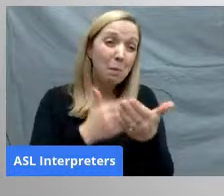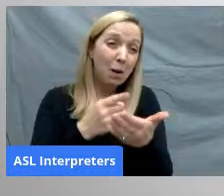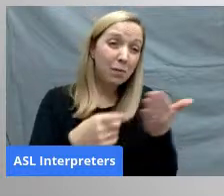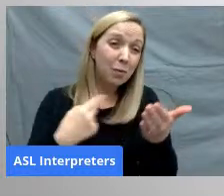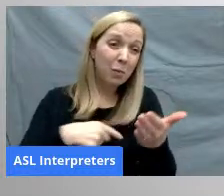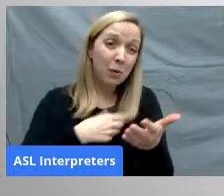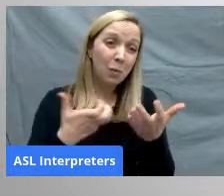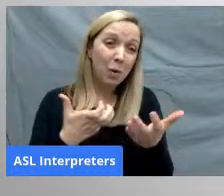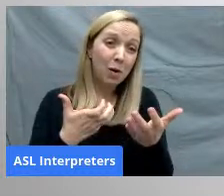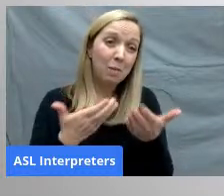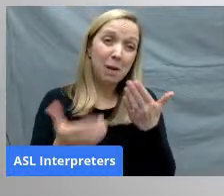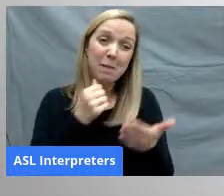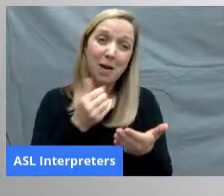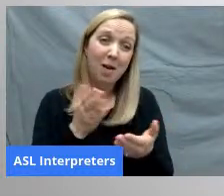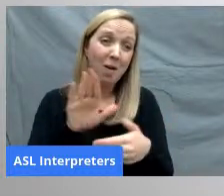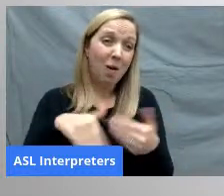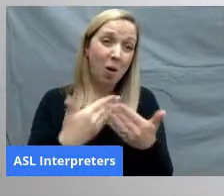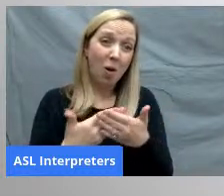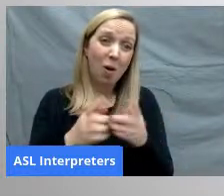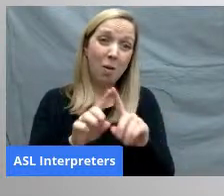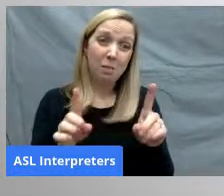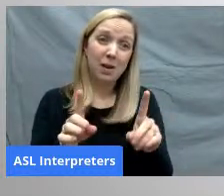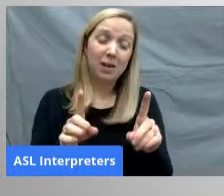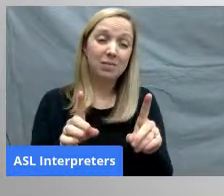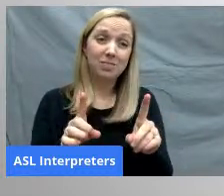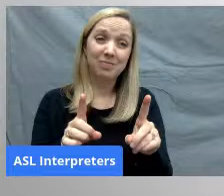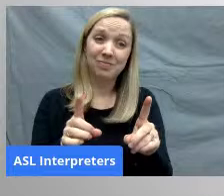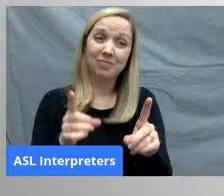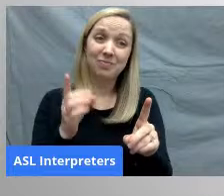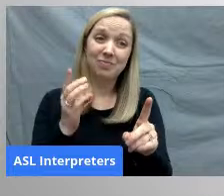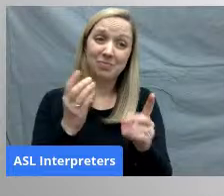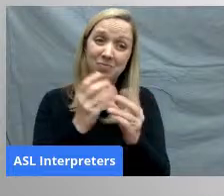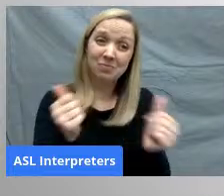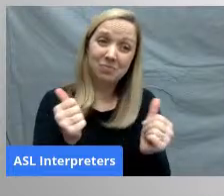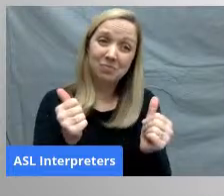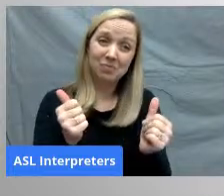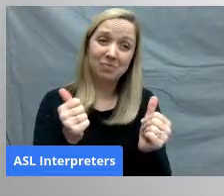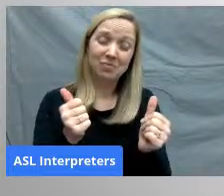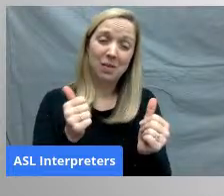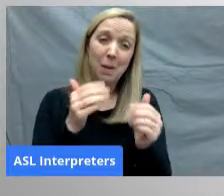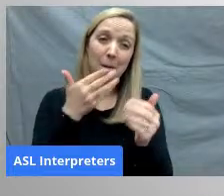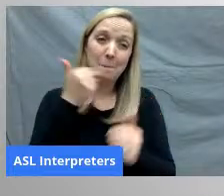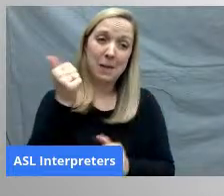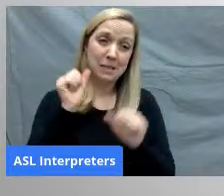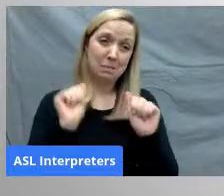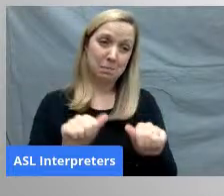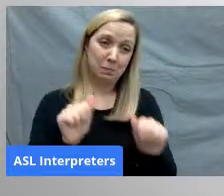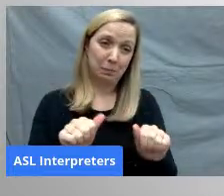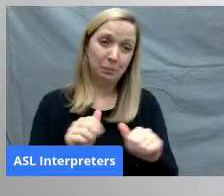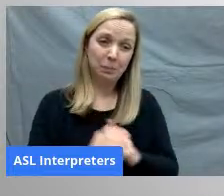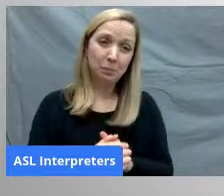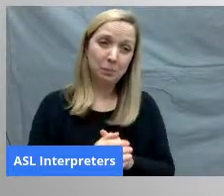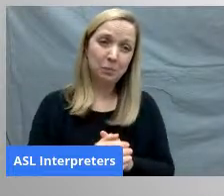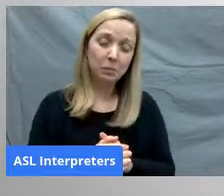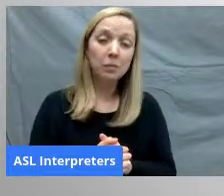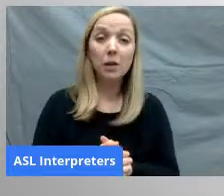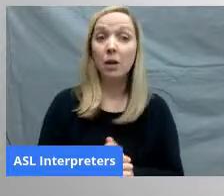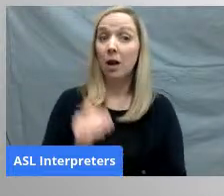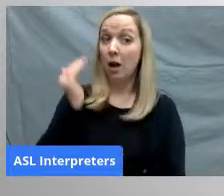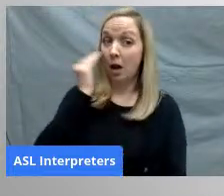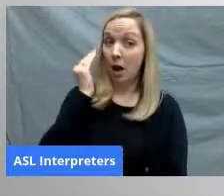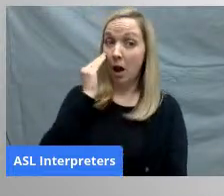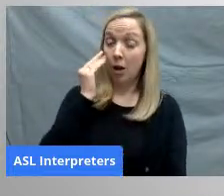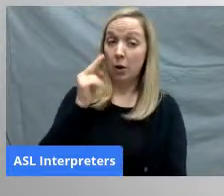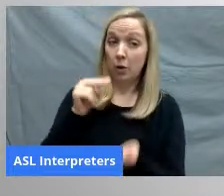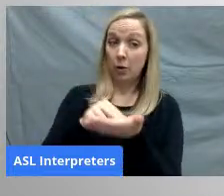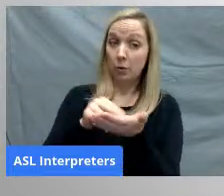And one area that we can get help in, and we will share more information, I know, is that Nurse Amy has been working, and